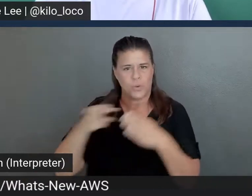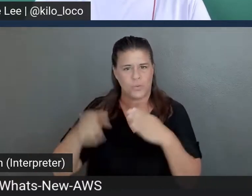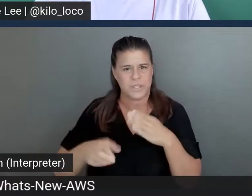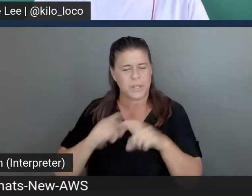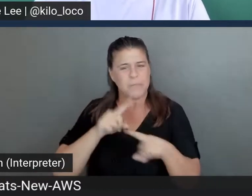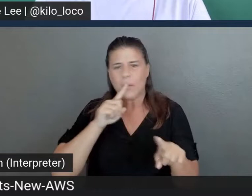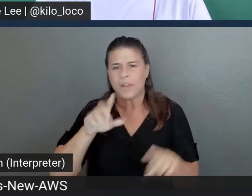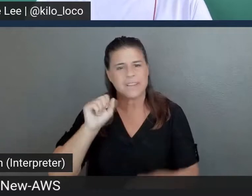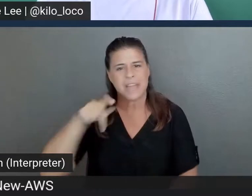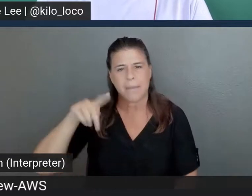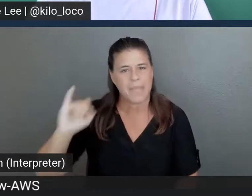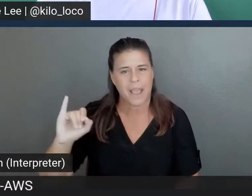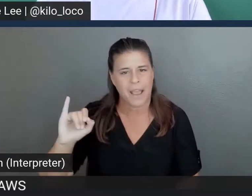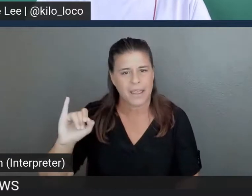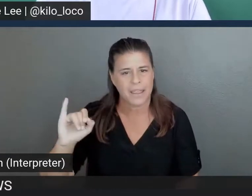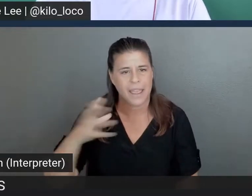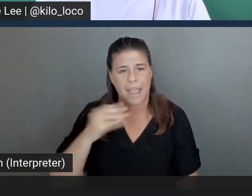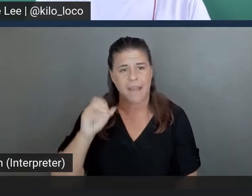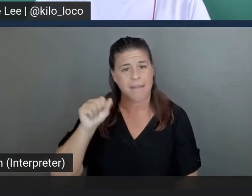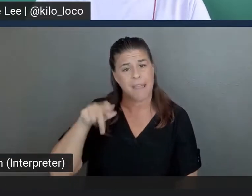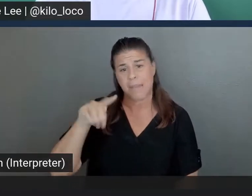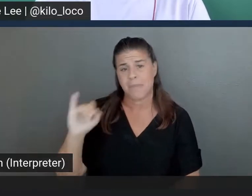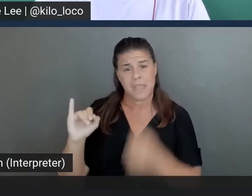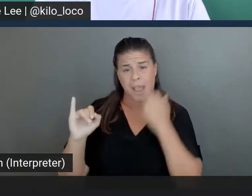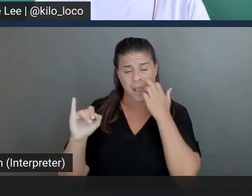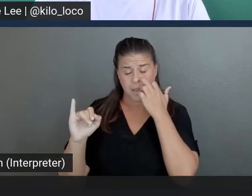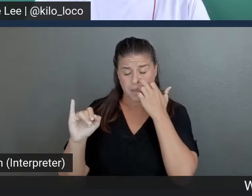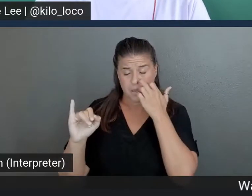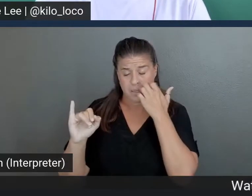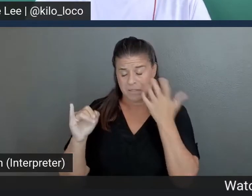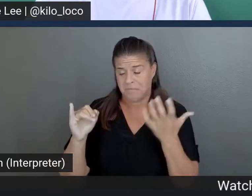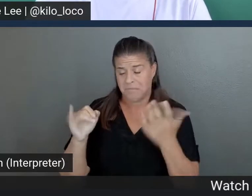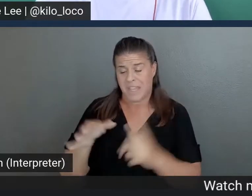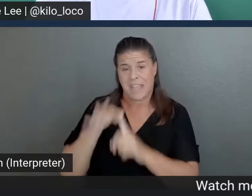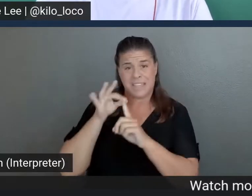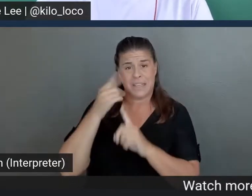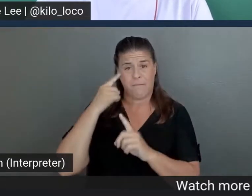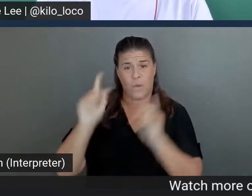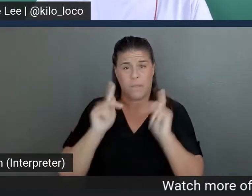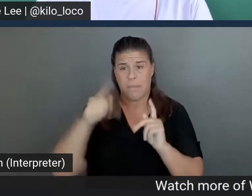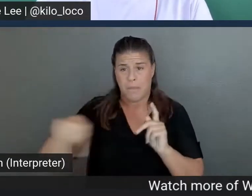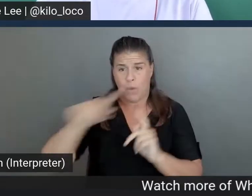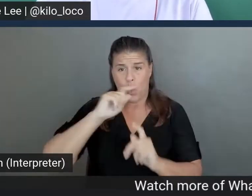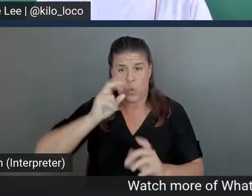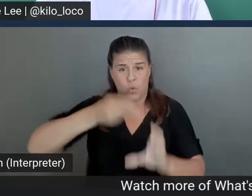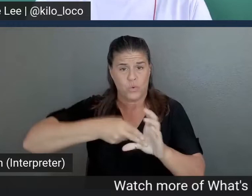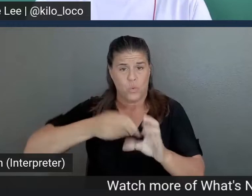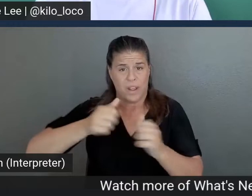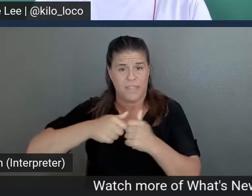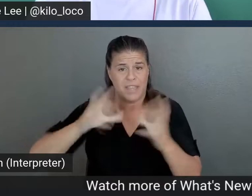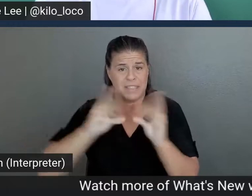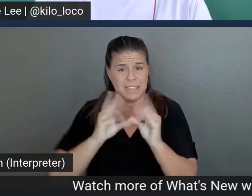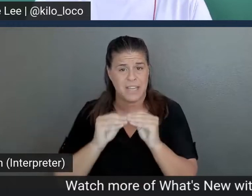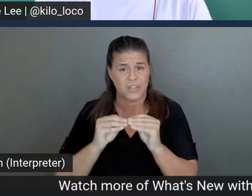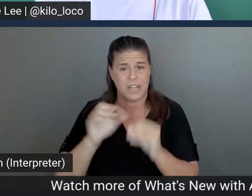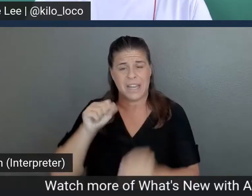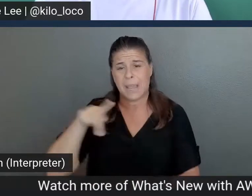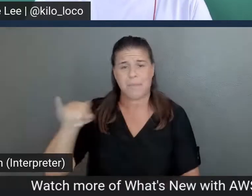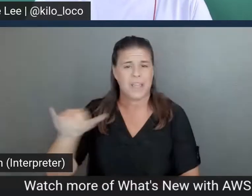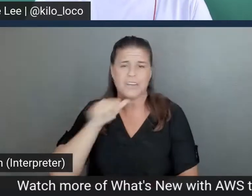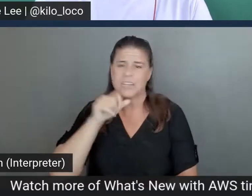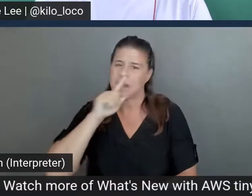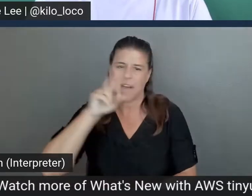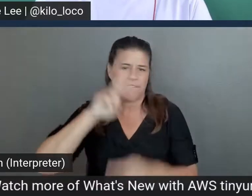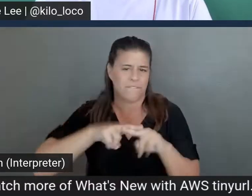an API, and APIs outside of the people on this session, APIs aren't as fun to